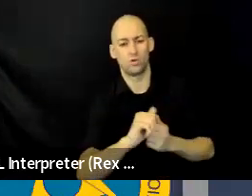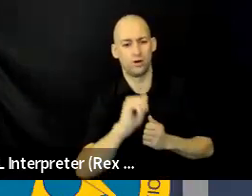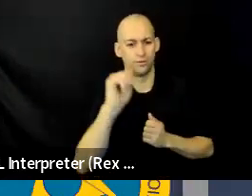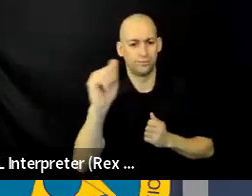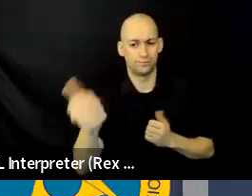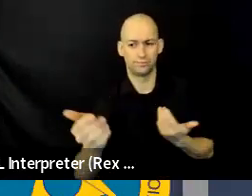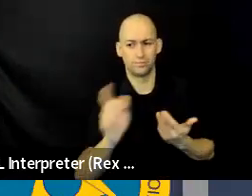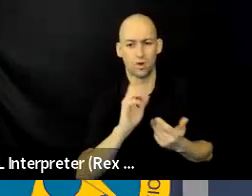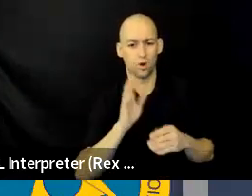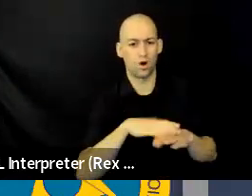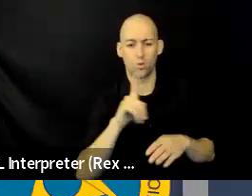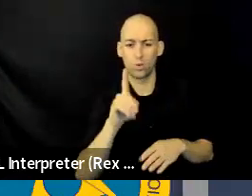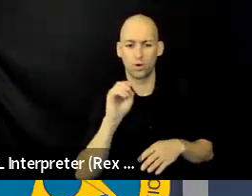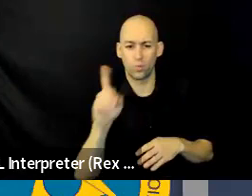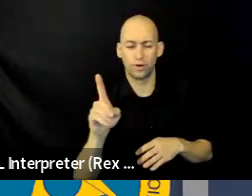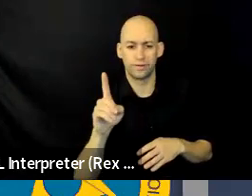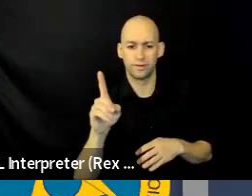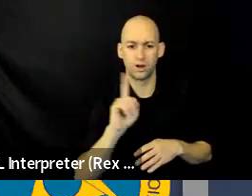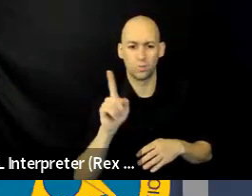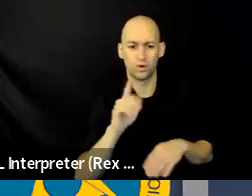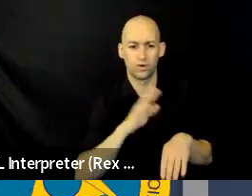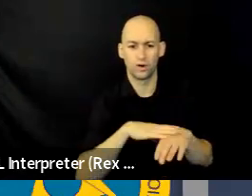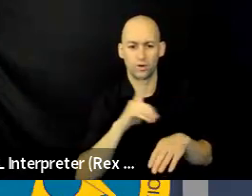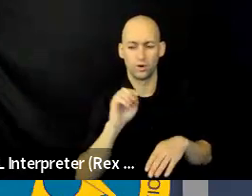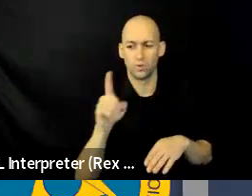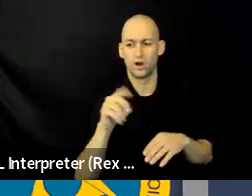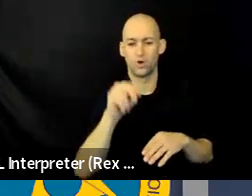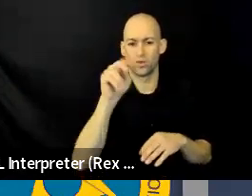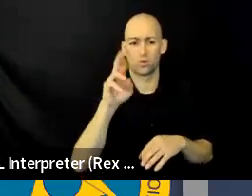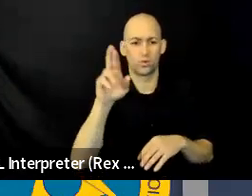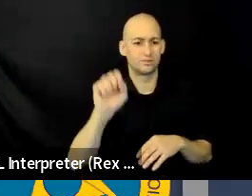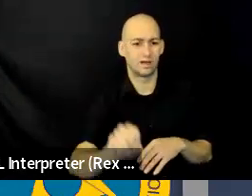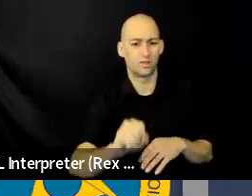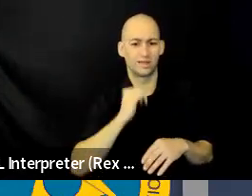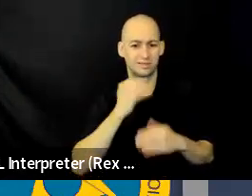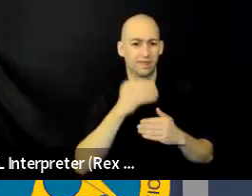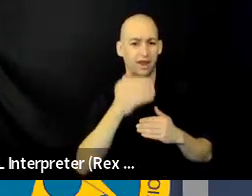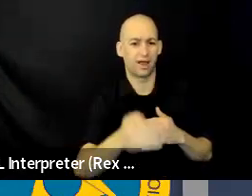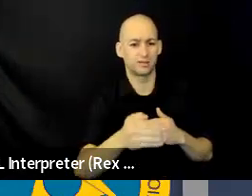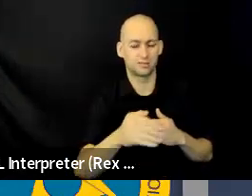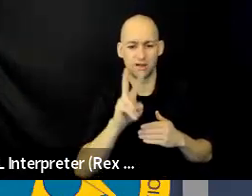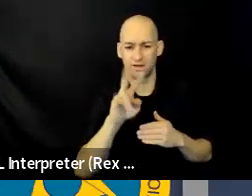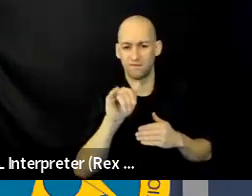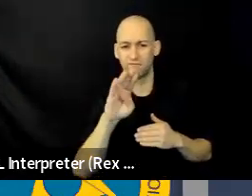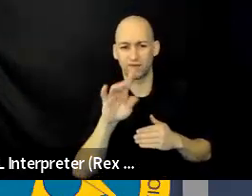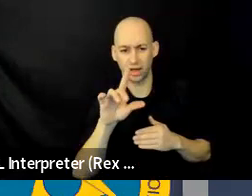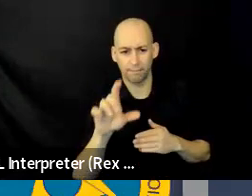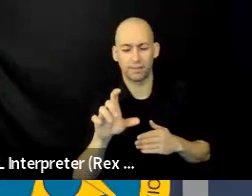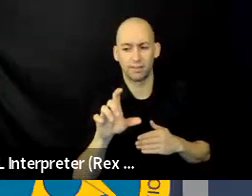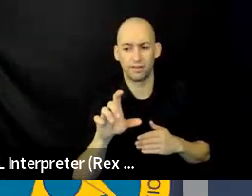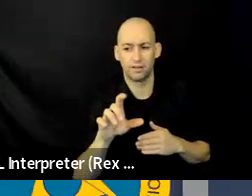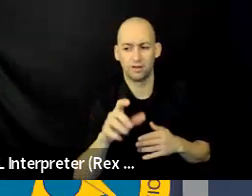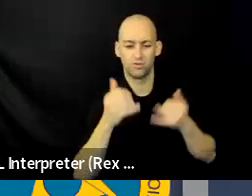on 101 to the north or to the south are the next viable